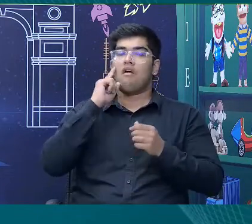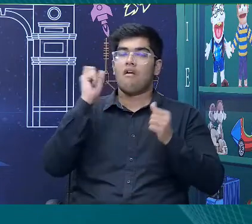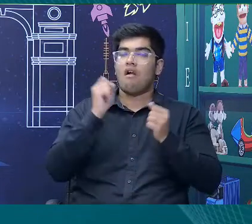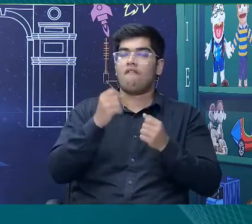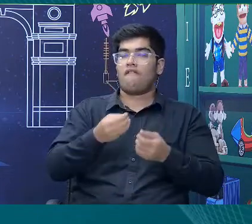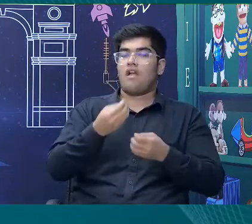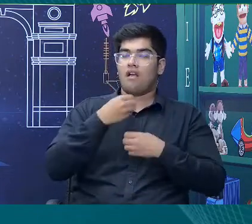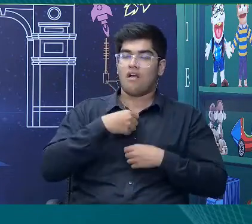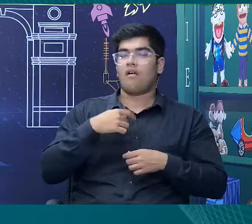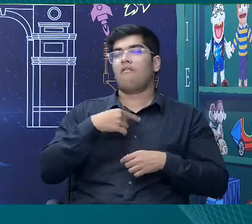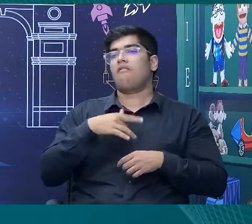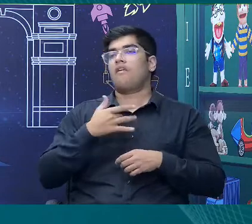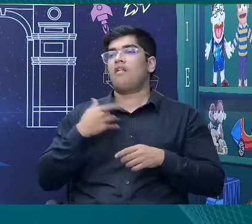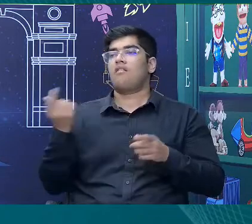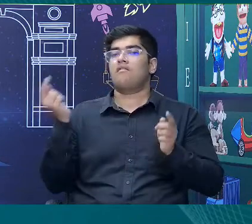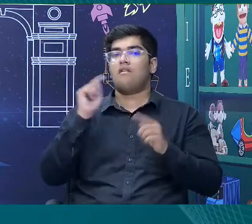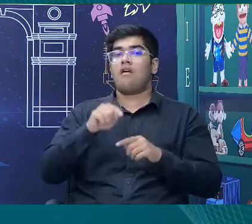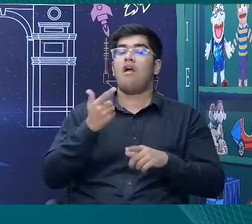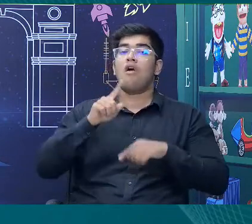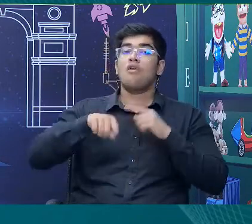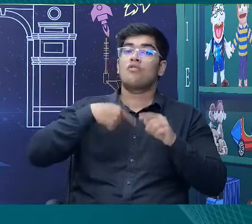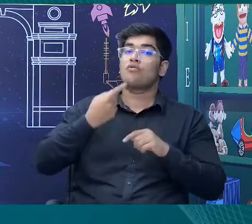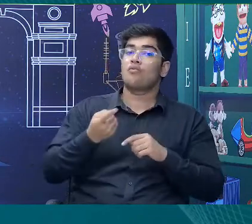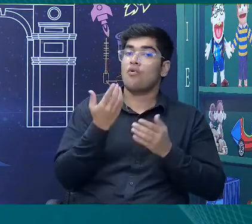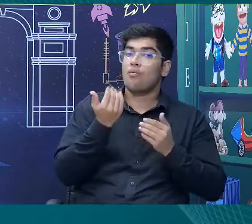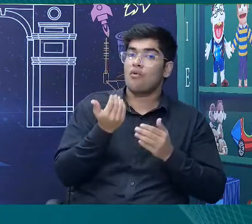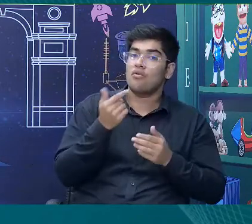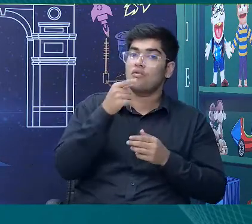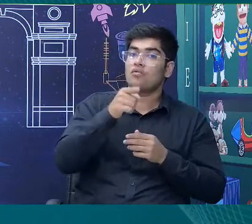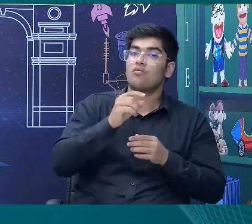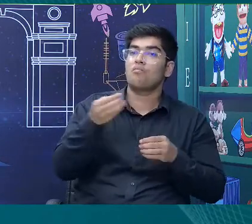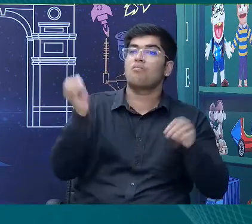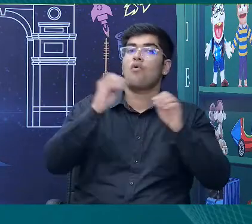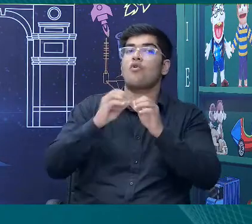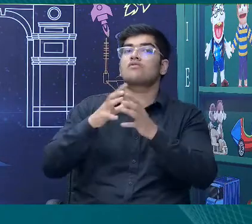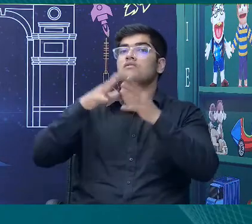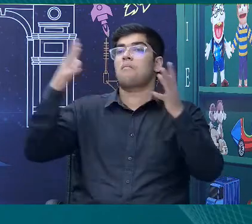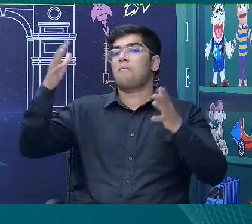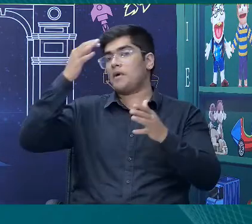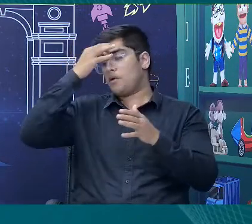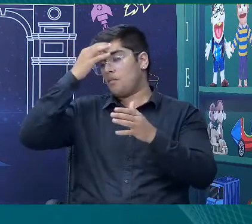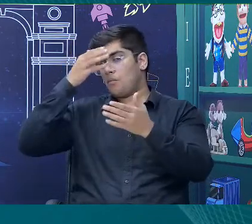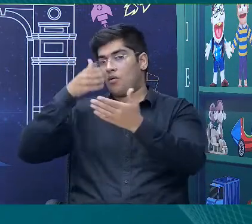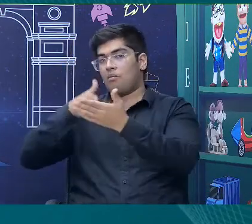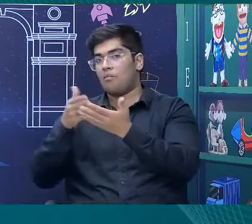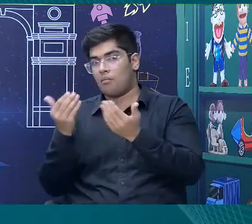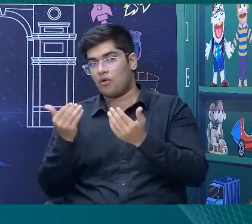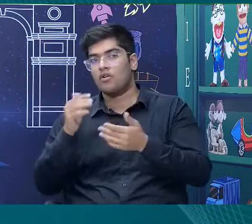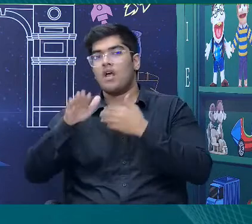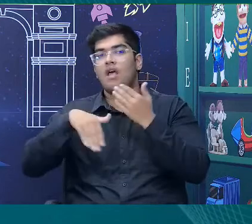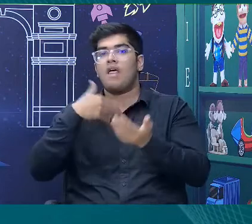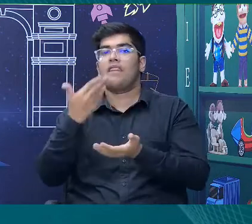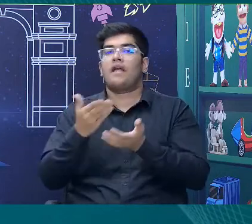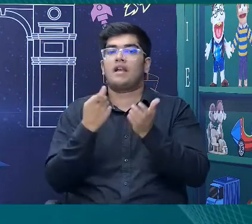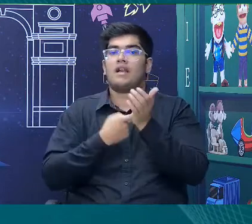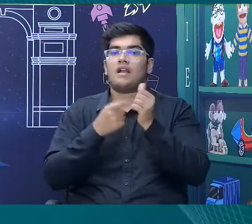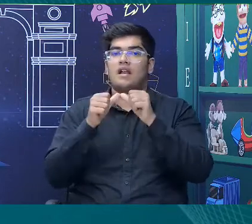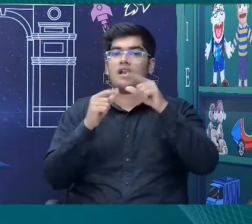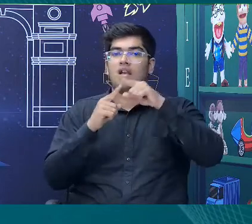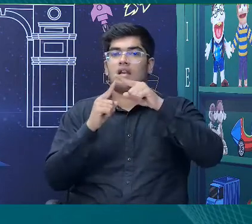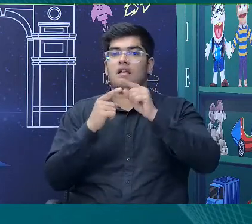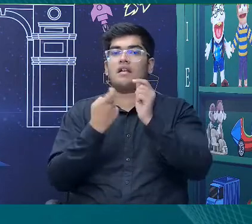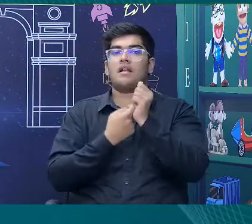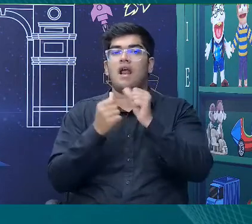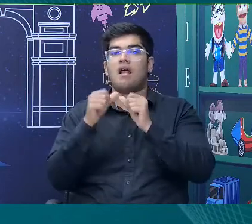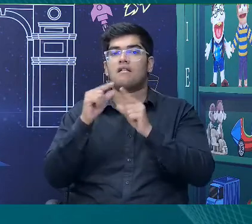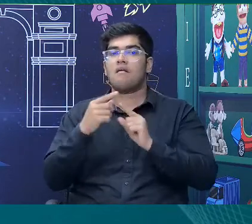me. Tomorrow you could get tempted by something bigger, and then you could also fall into a rat trap. So it is merely,